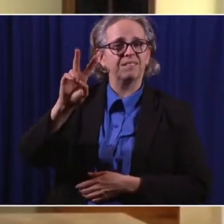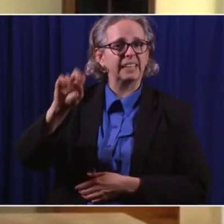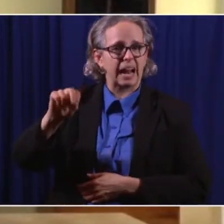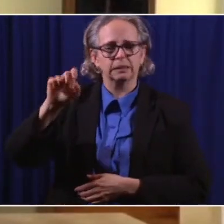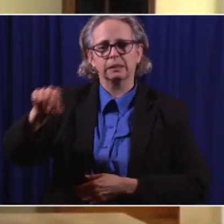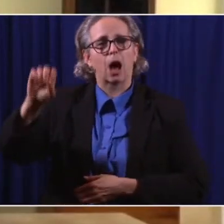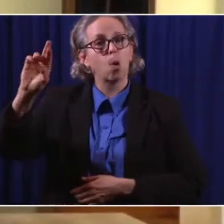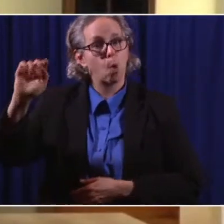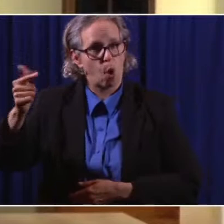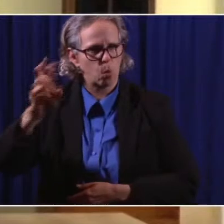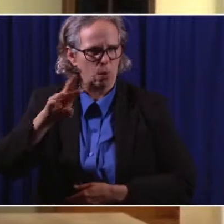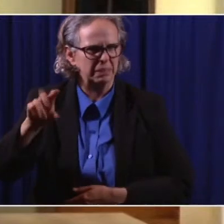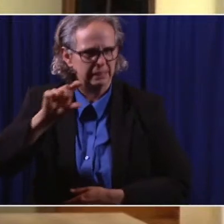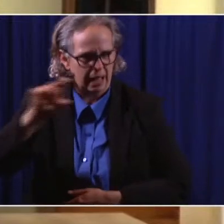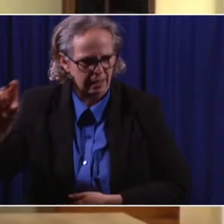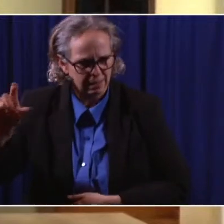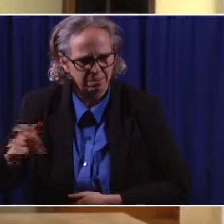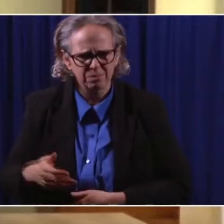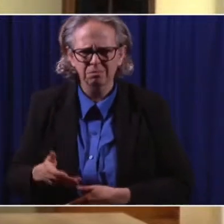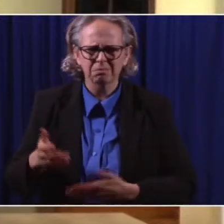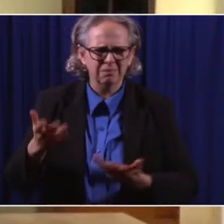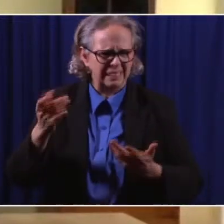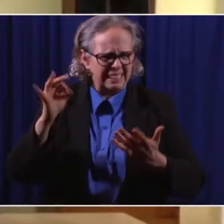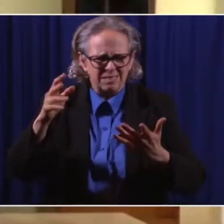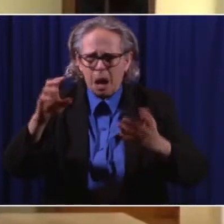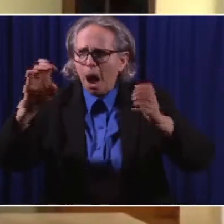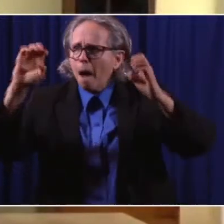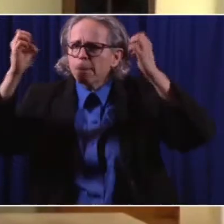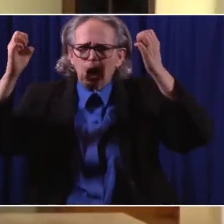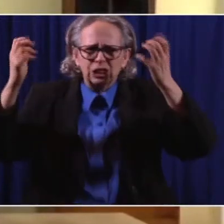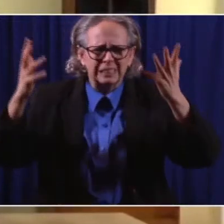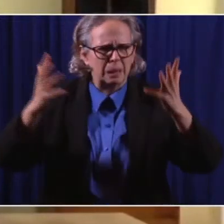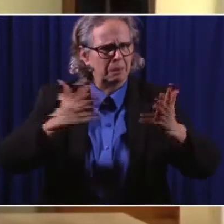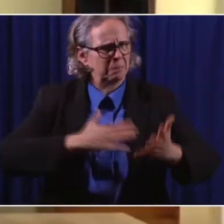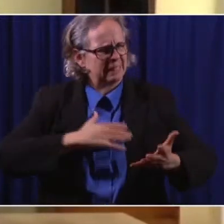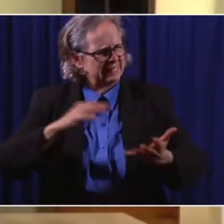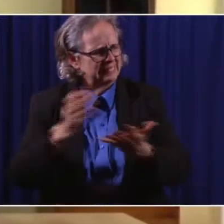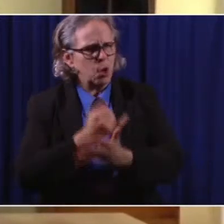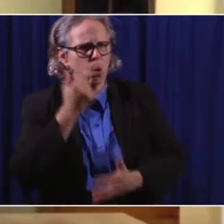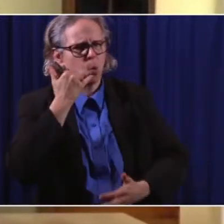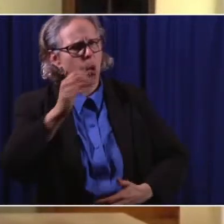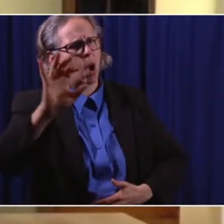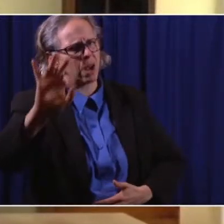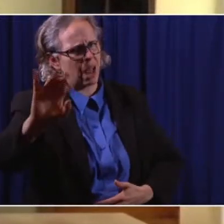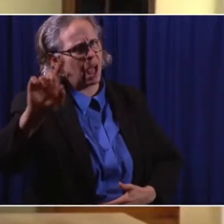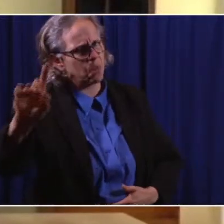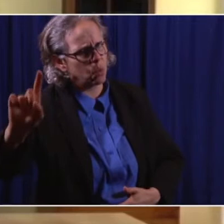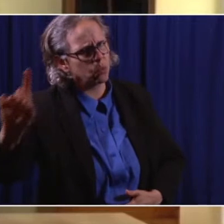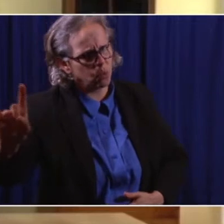if you experience an emergency, you can call 911.